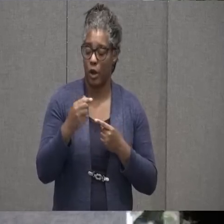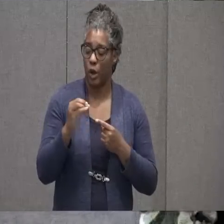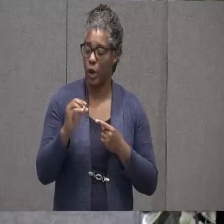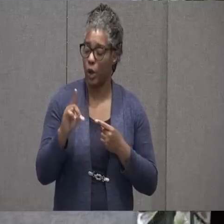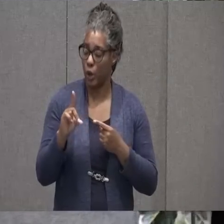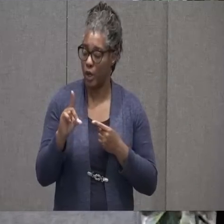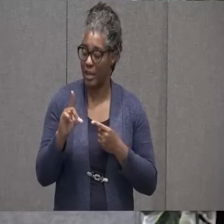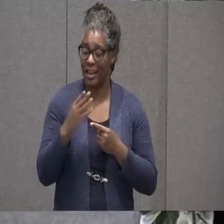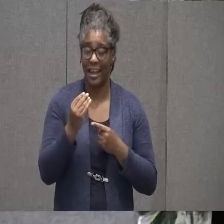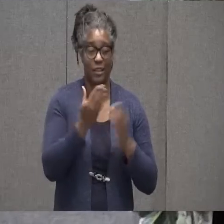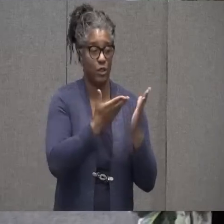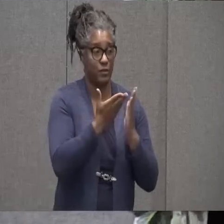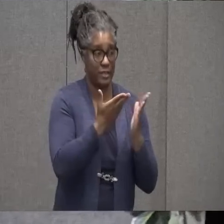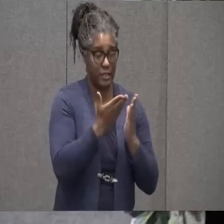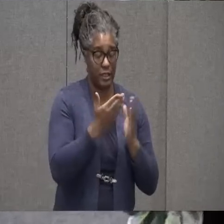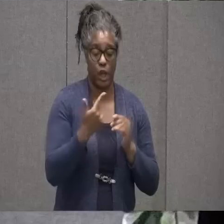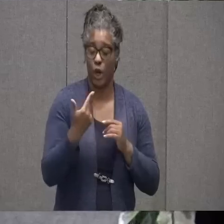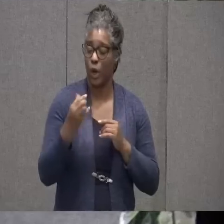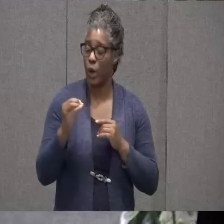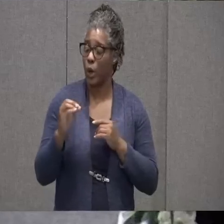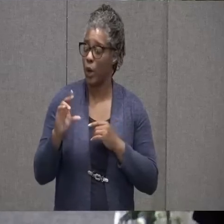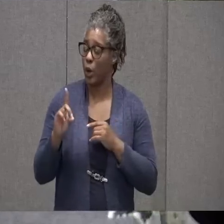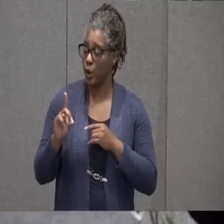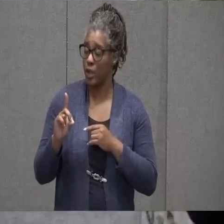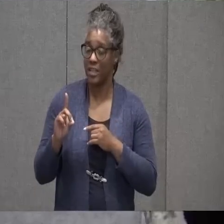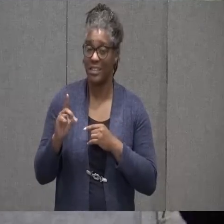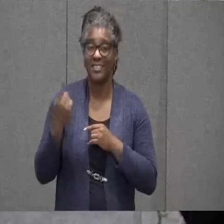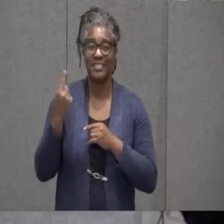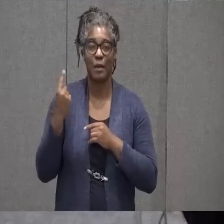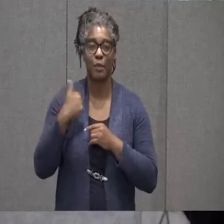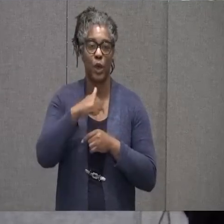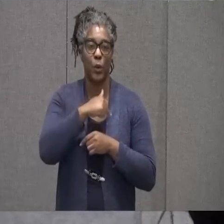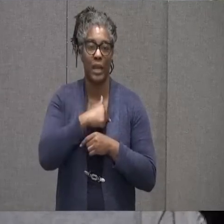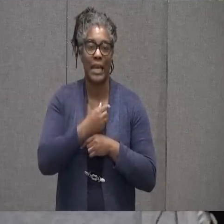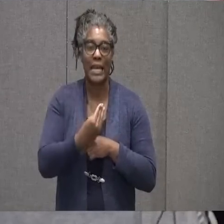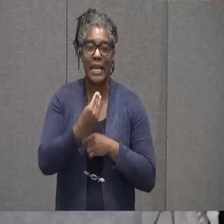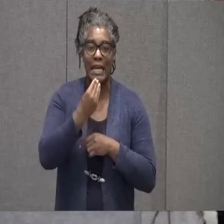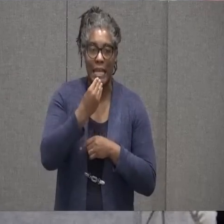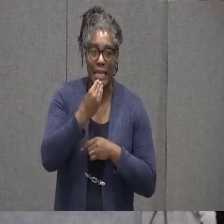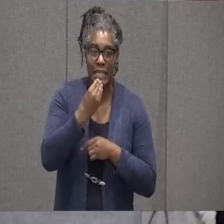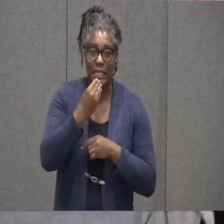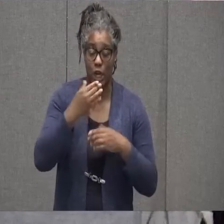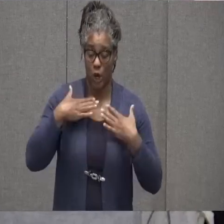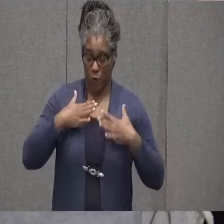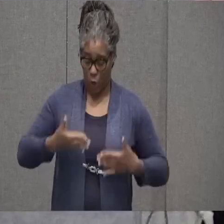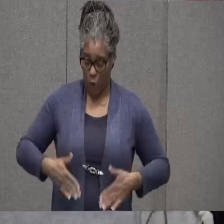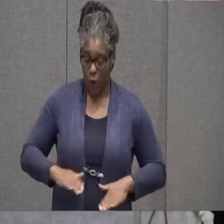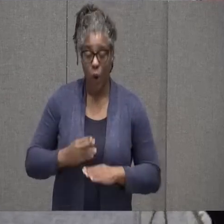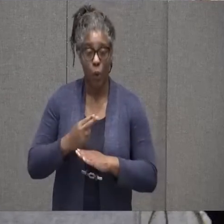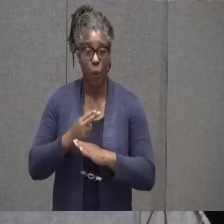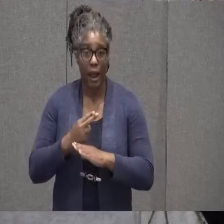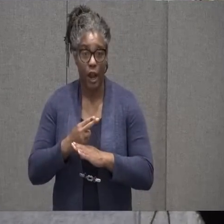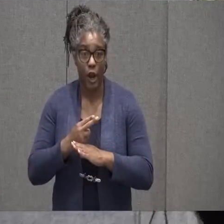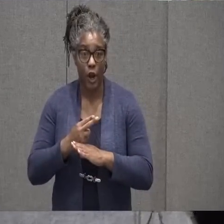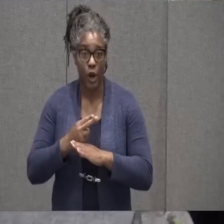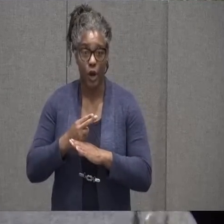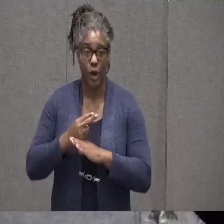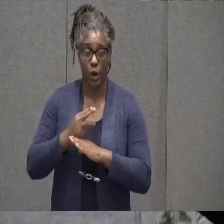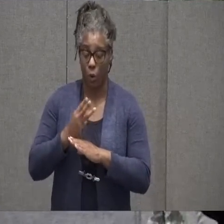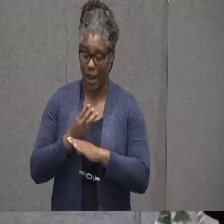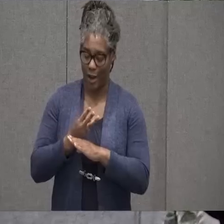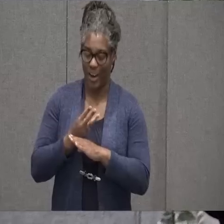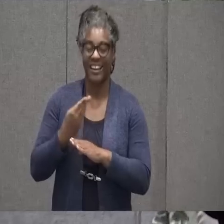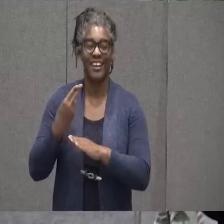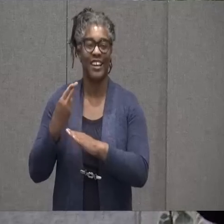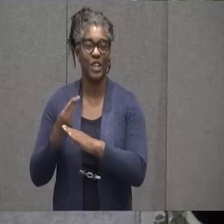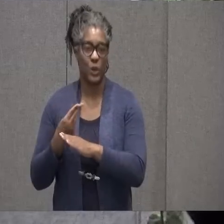something, are things that we eat, wear, or use. So a good is something that you can touch with your hand. Now